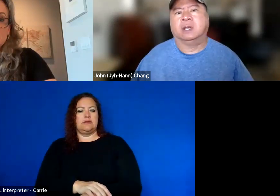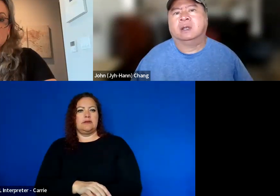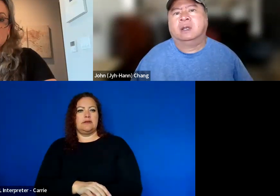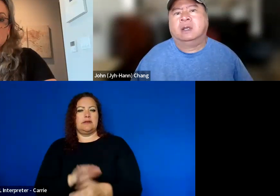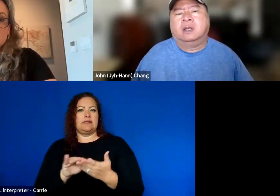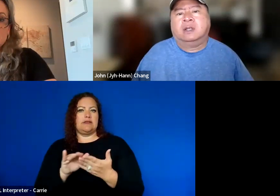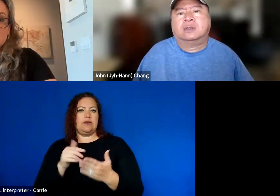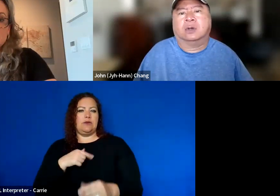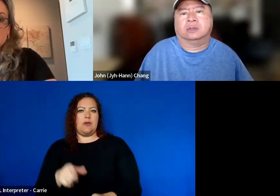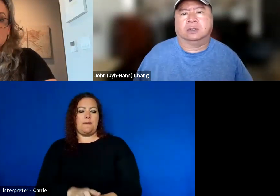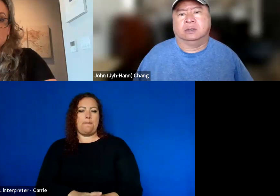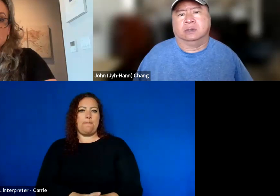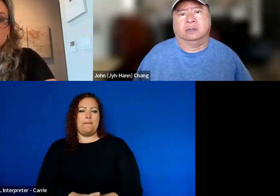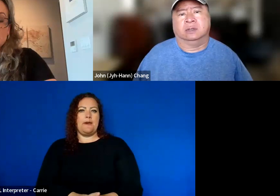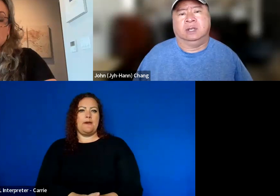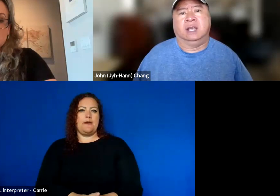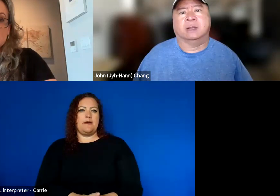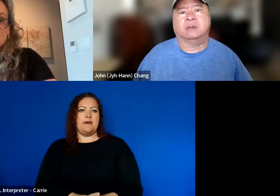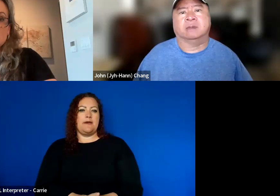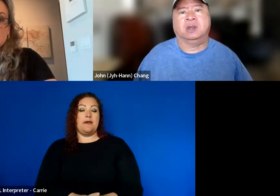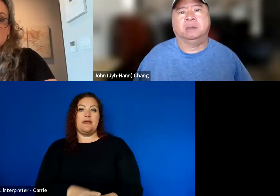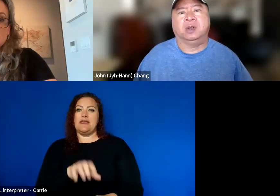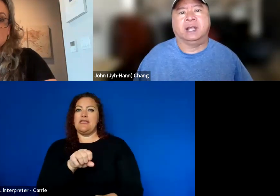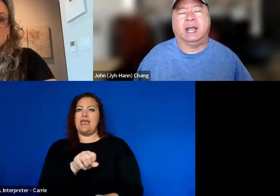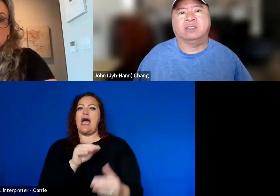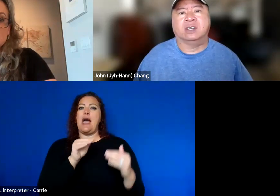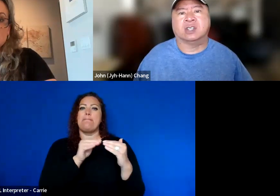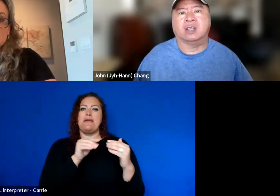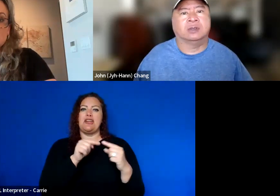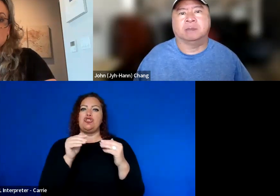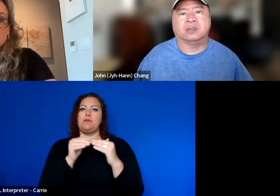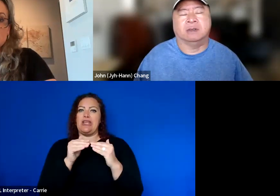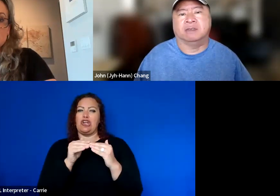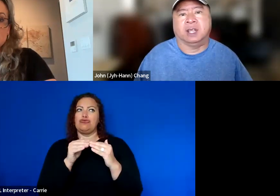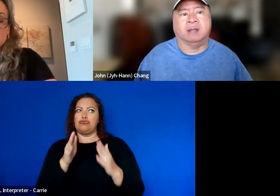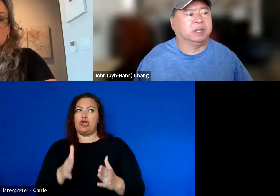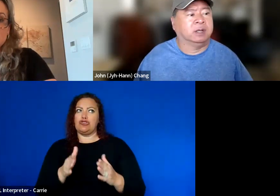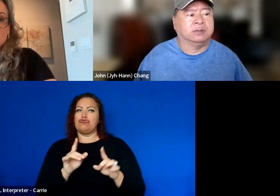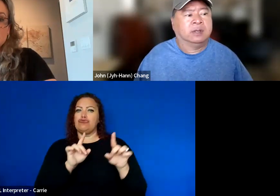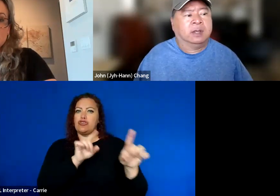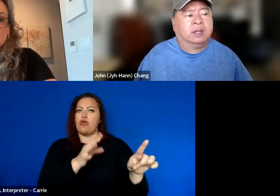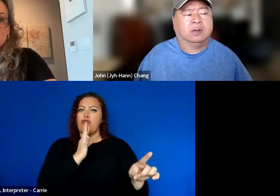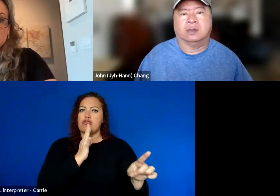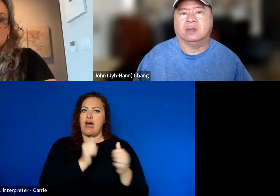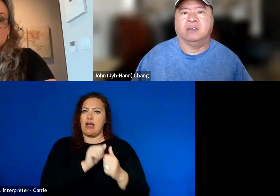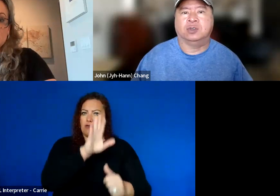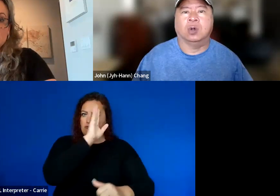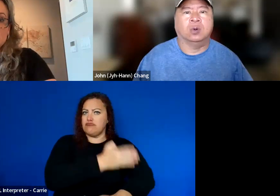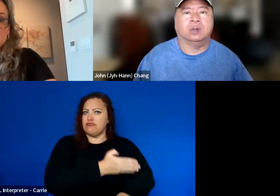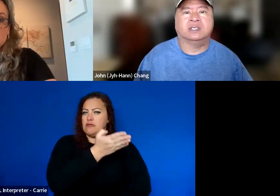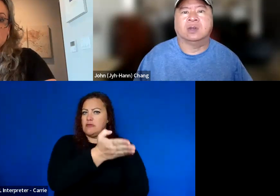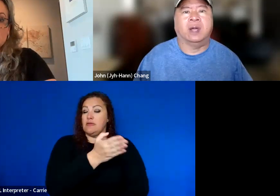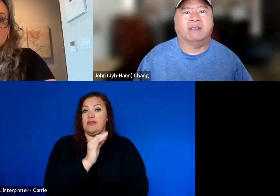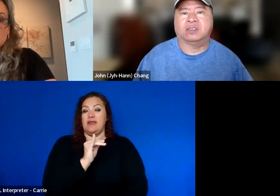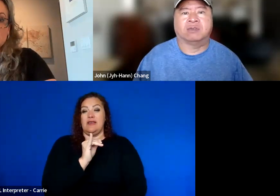excuse me. So yeah, some peer-to-peer to get out there and talk to the person if you can, because if you